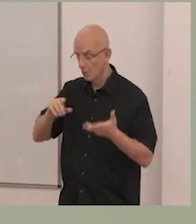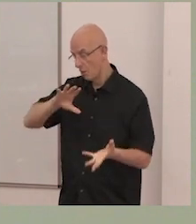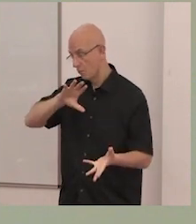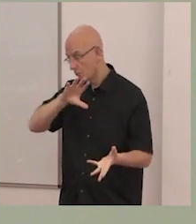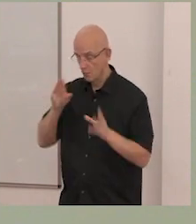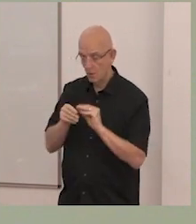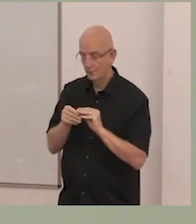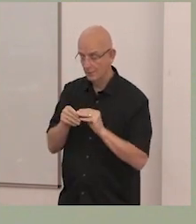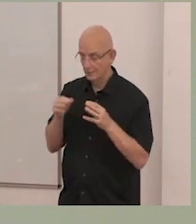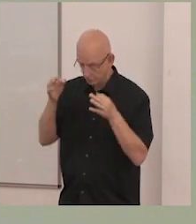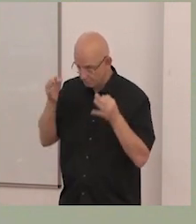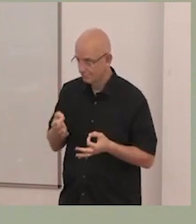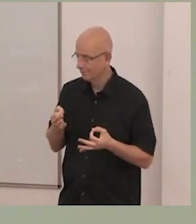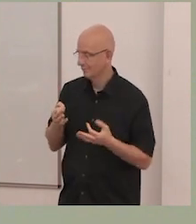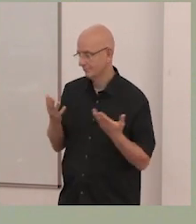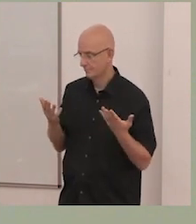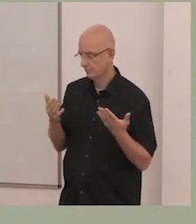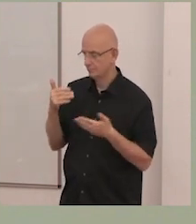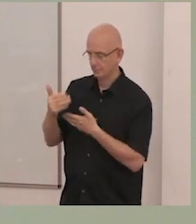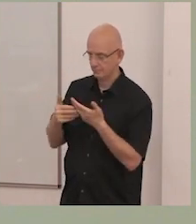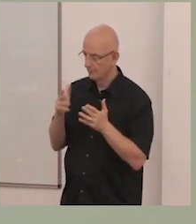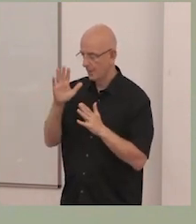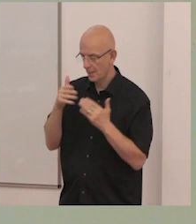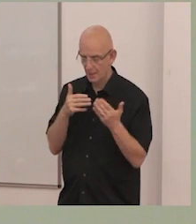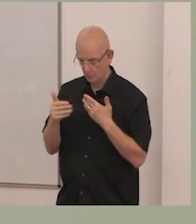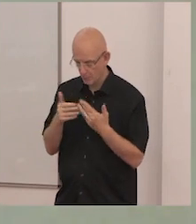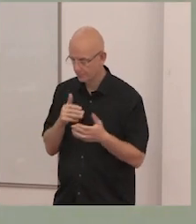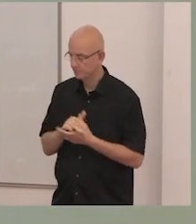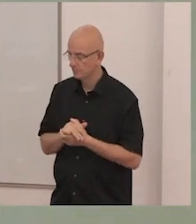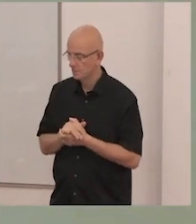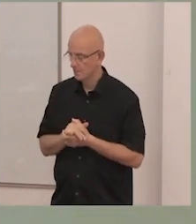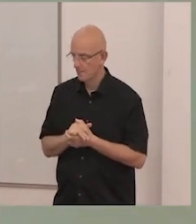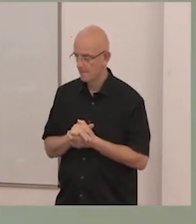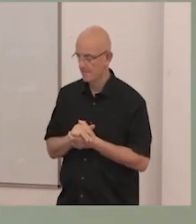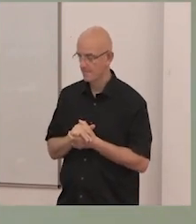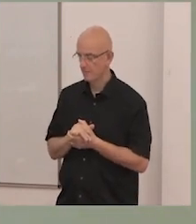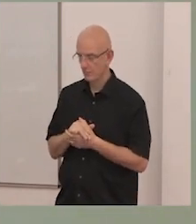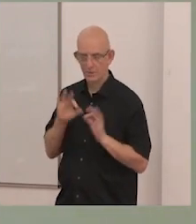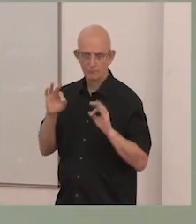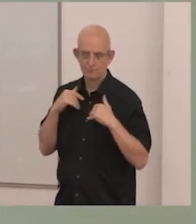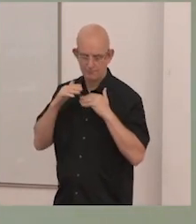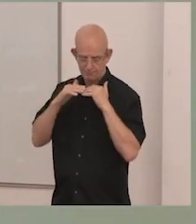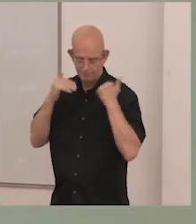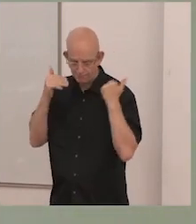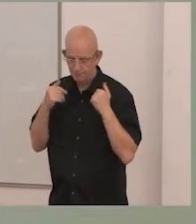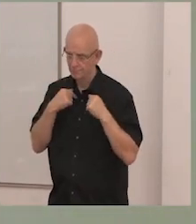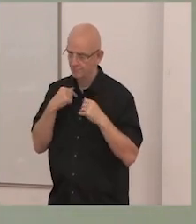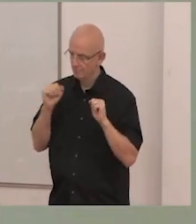Anyway, it is a pleasure to share my memories. I was